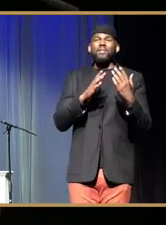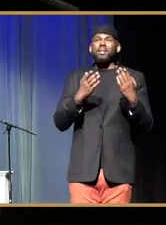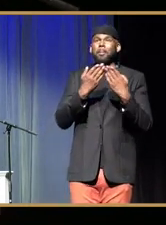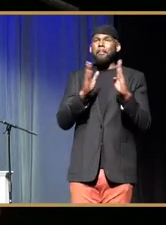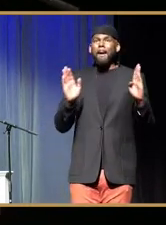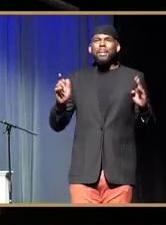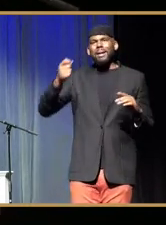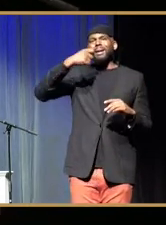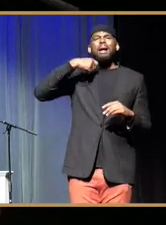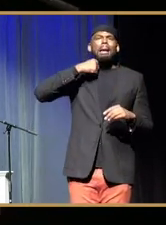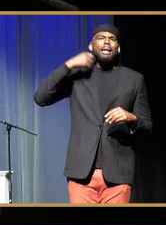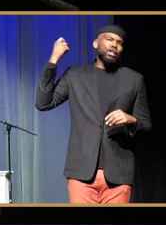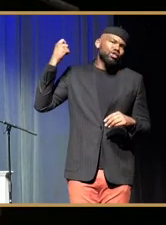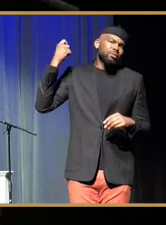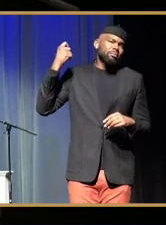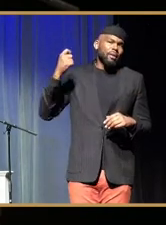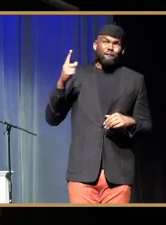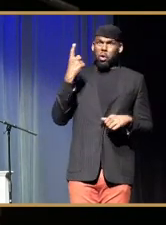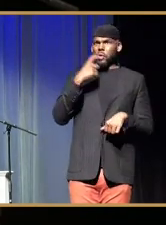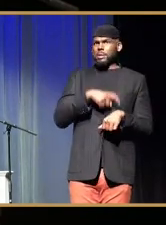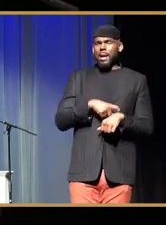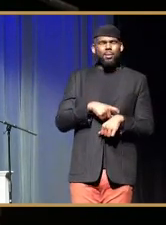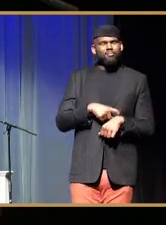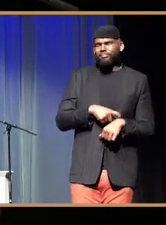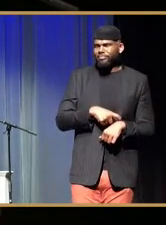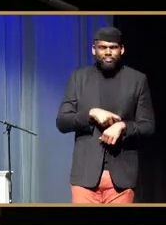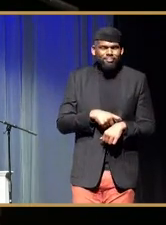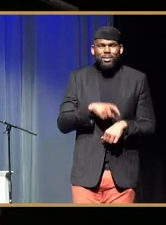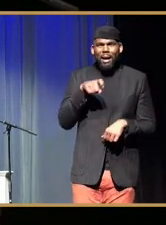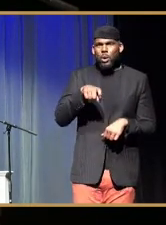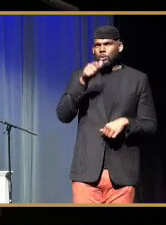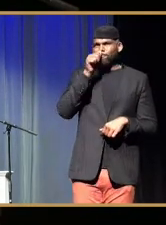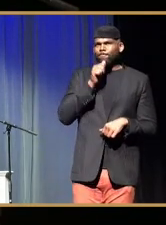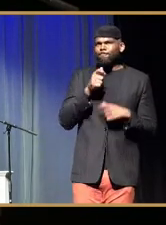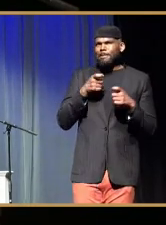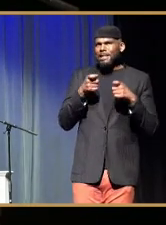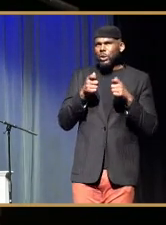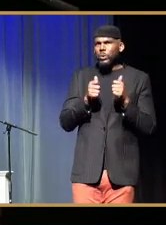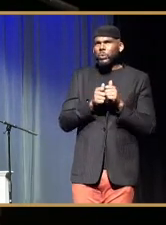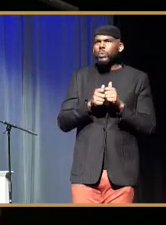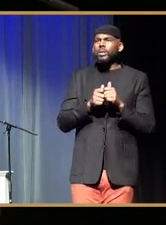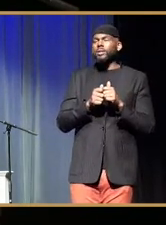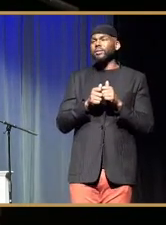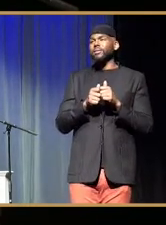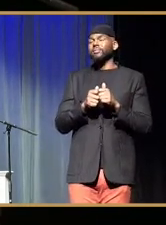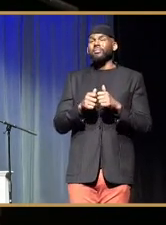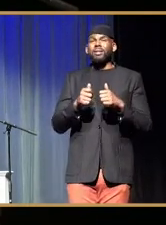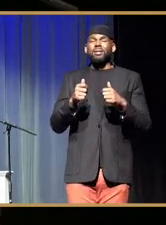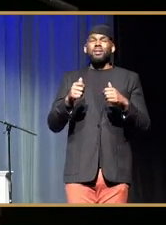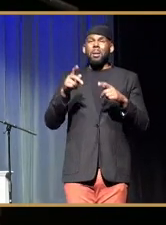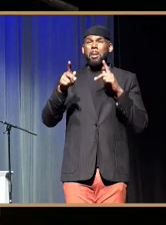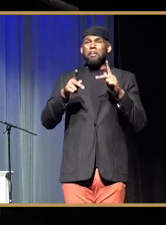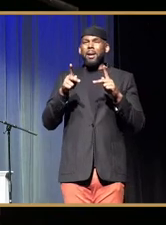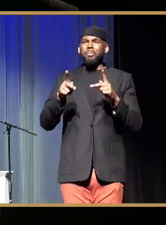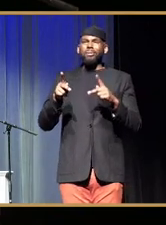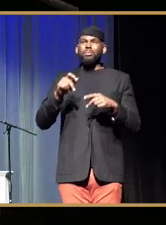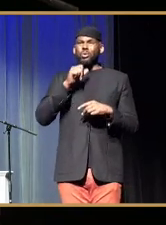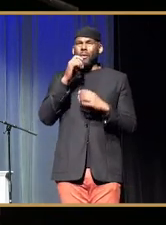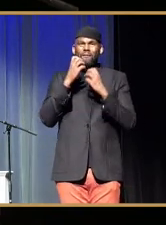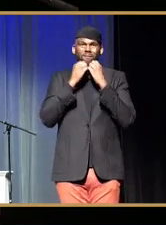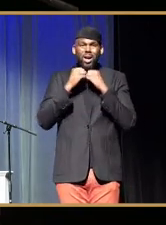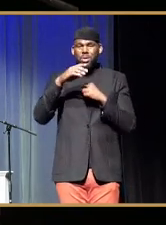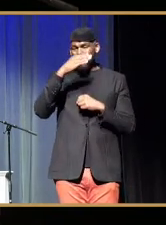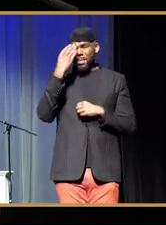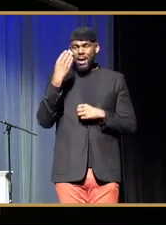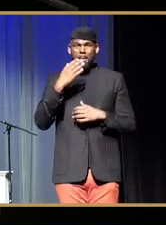public lynchings. This is not the first time that we've had to deal with the devaluation of black bodies and black